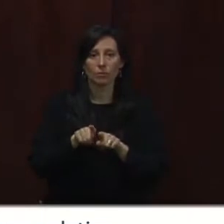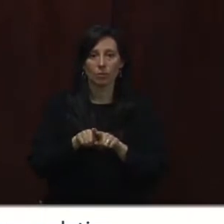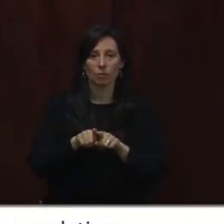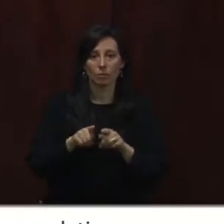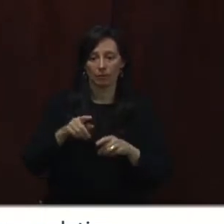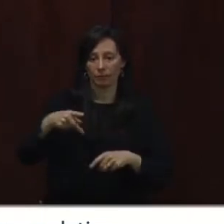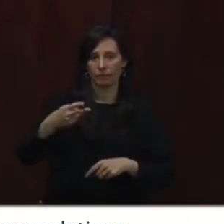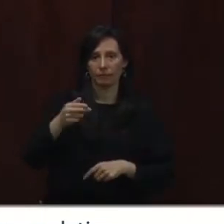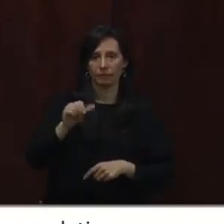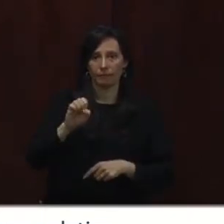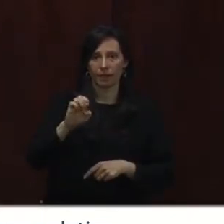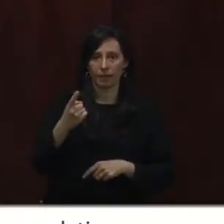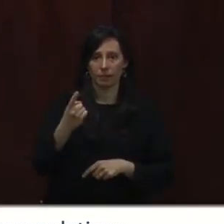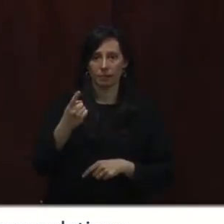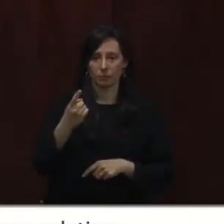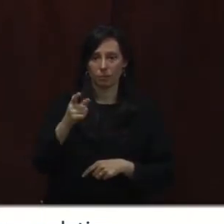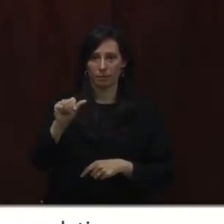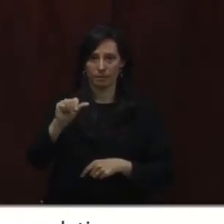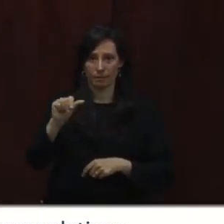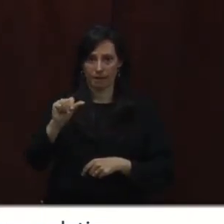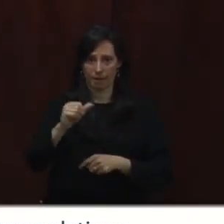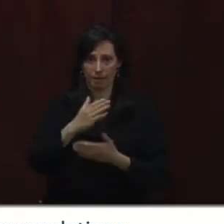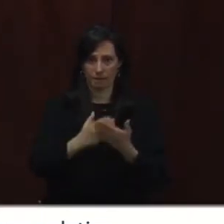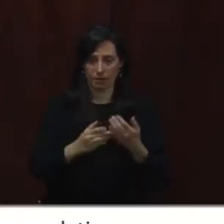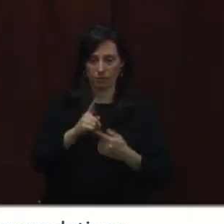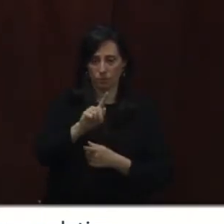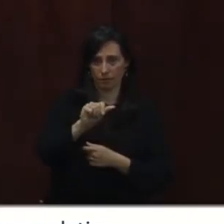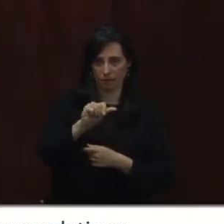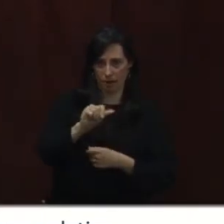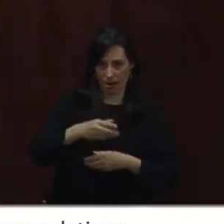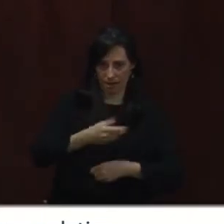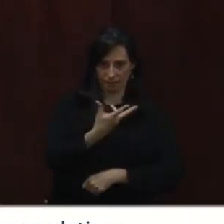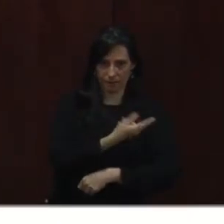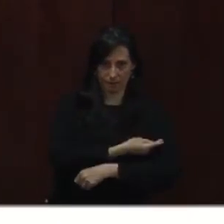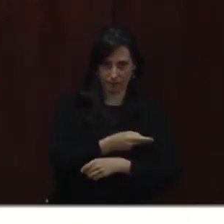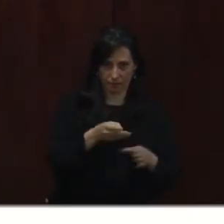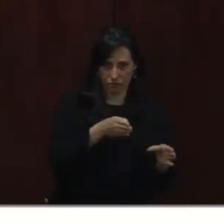Phase 1A group and movement toward 1B.